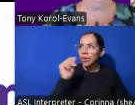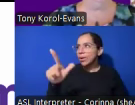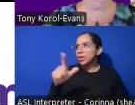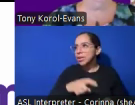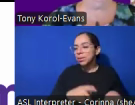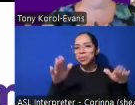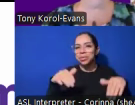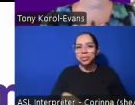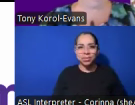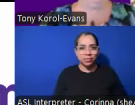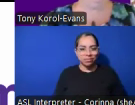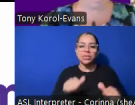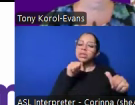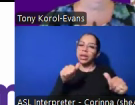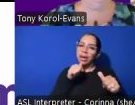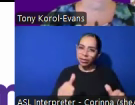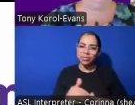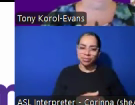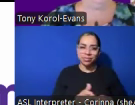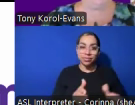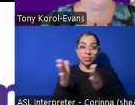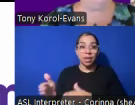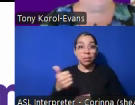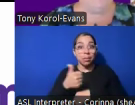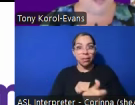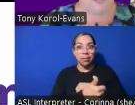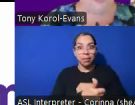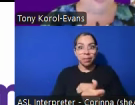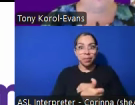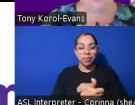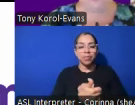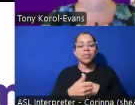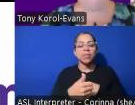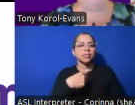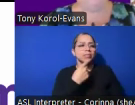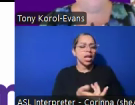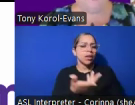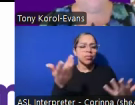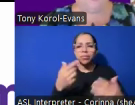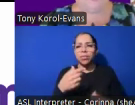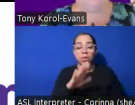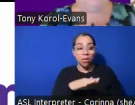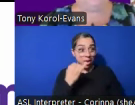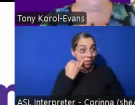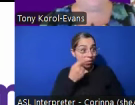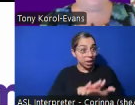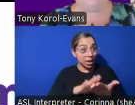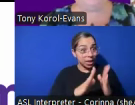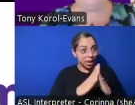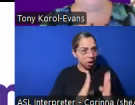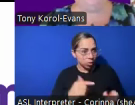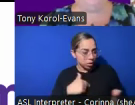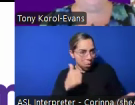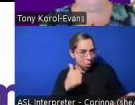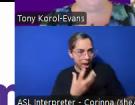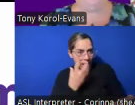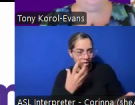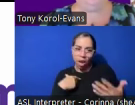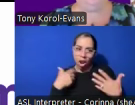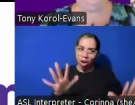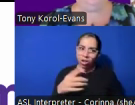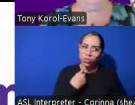denying. And then there's blaming. Well, I wouldn't have gotten angry if you would have cleaned the house yesterday like I told you